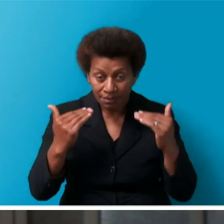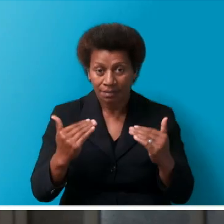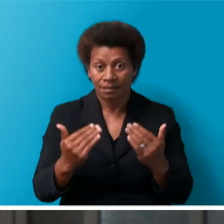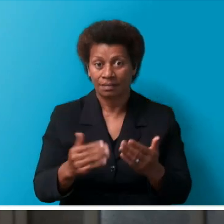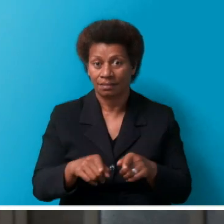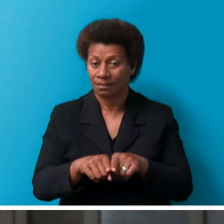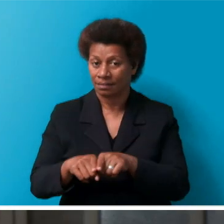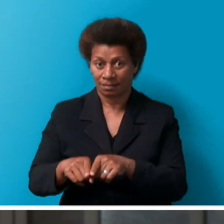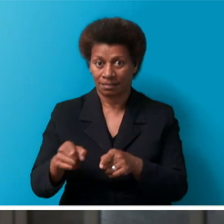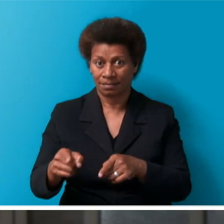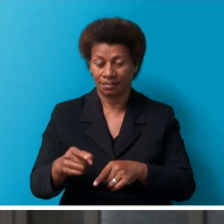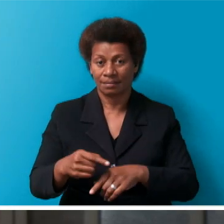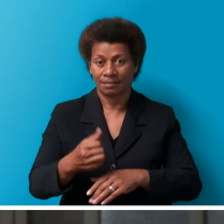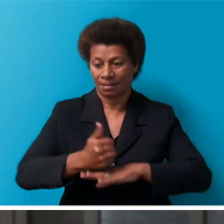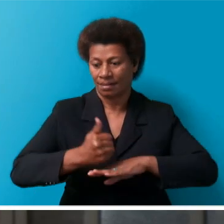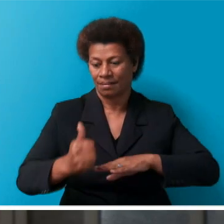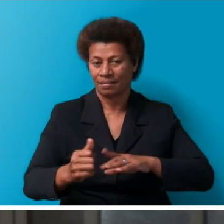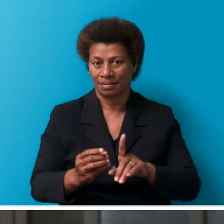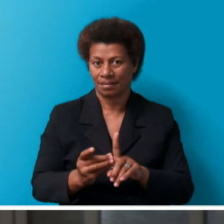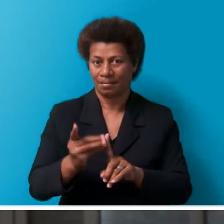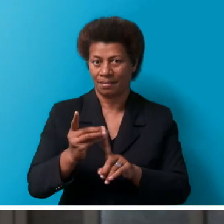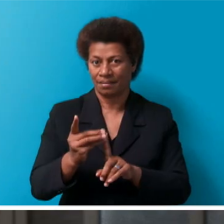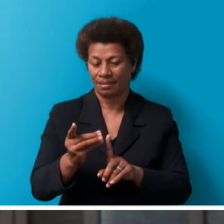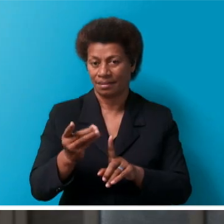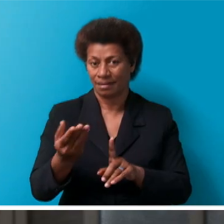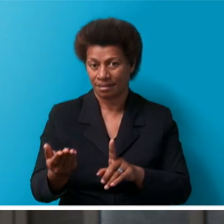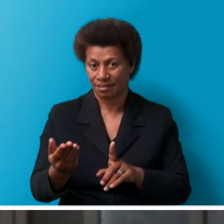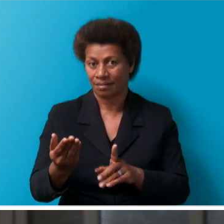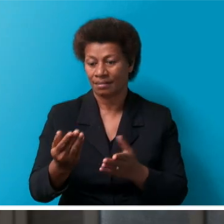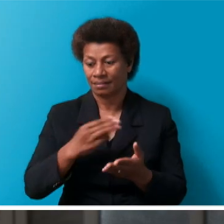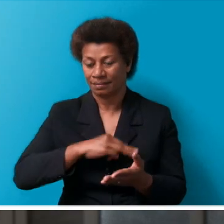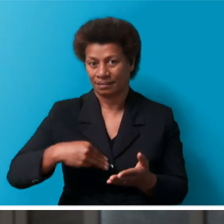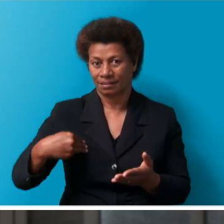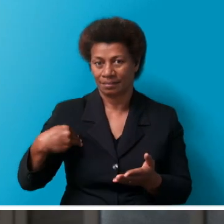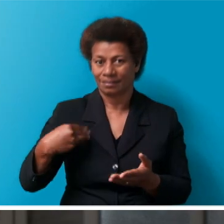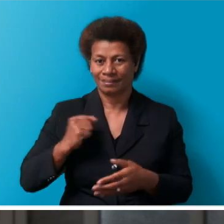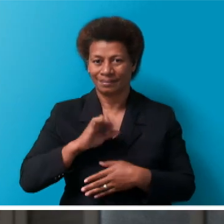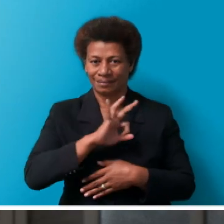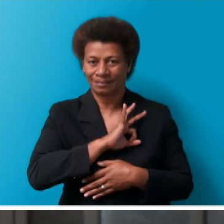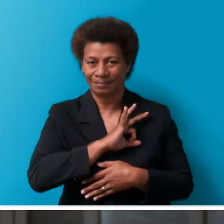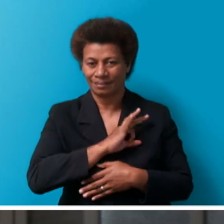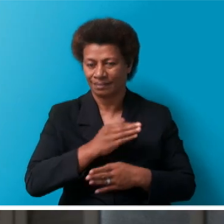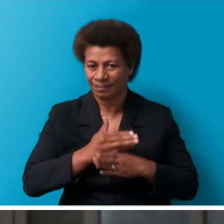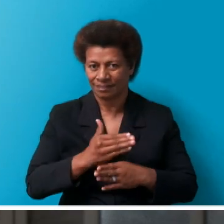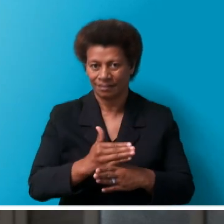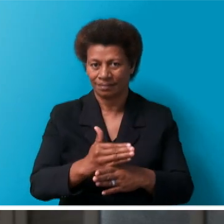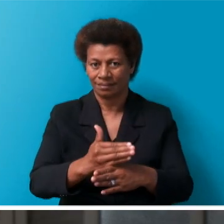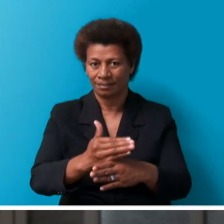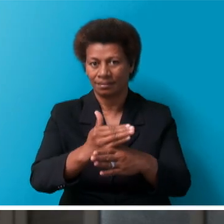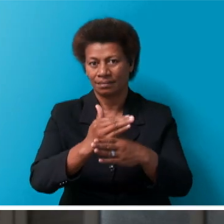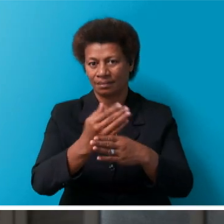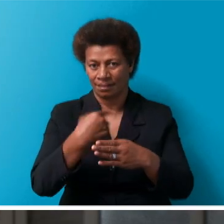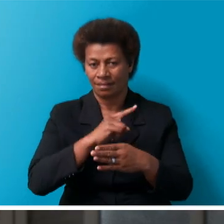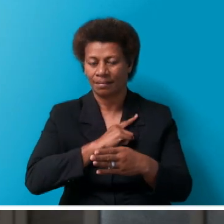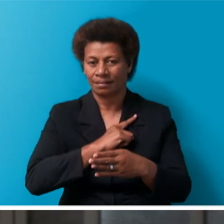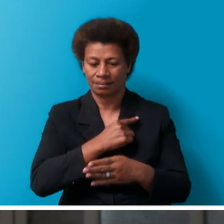our government, our development partners, and the tireless efforts of our ministry staff. As we move forward, we remain steadfast